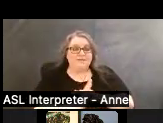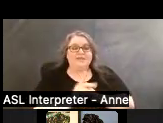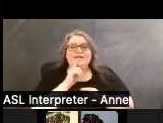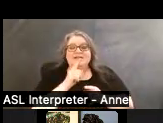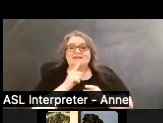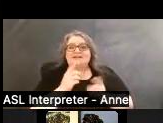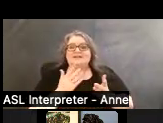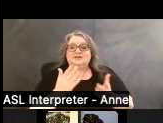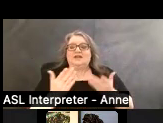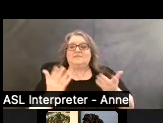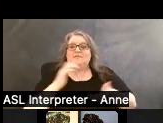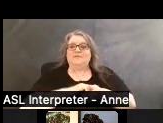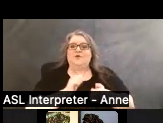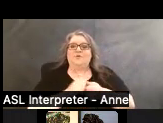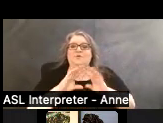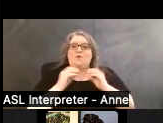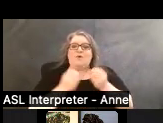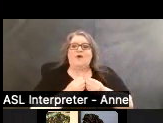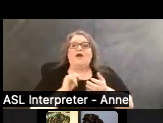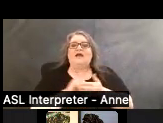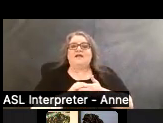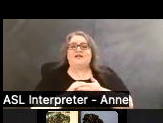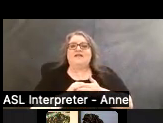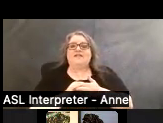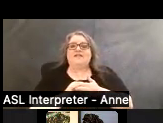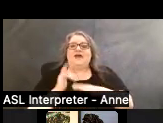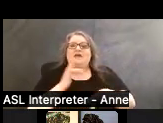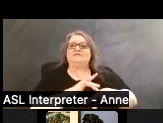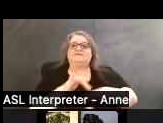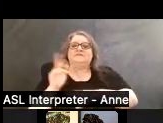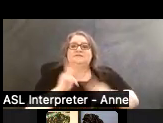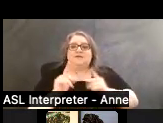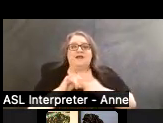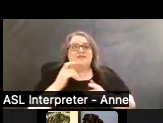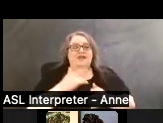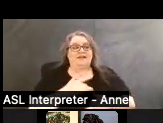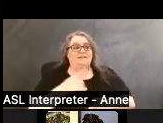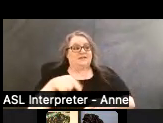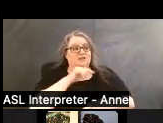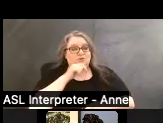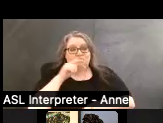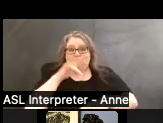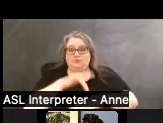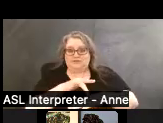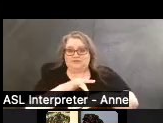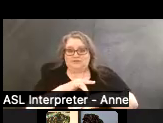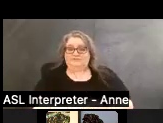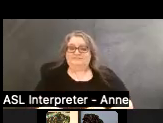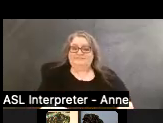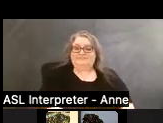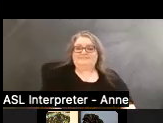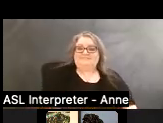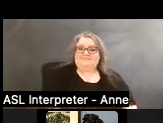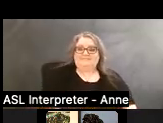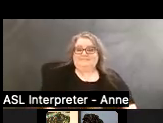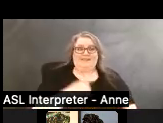perhaps partner with organizations that reach populations that you don't typically reach, which